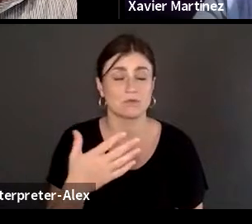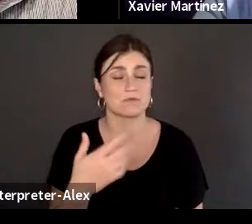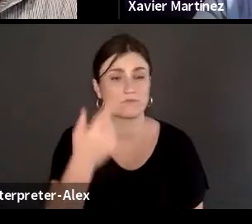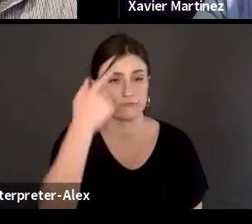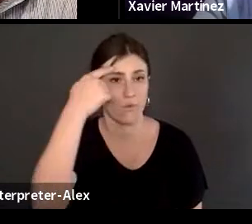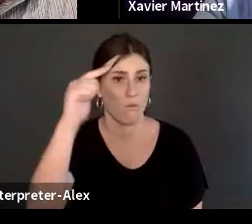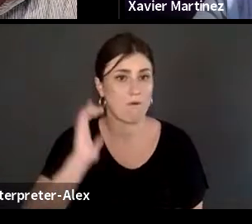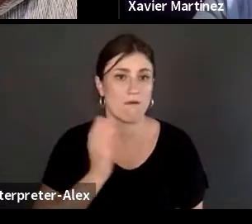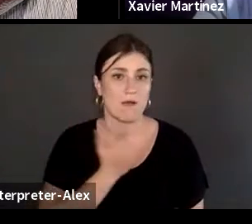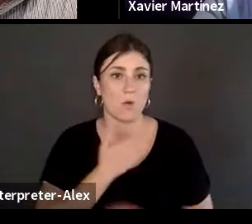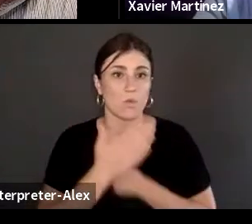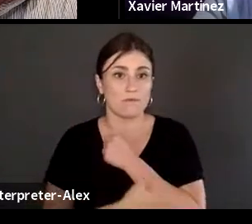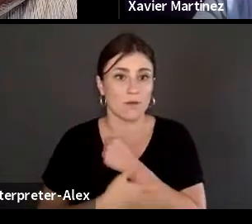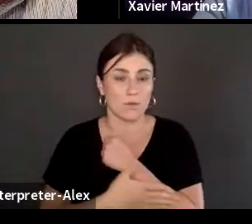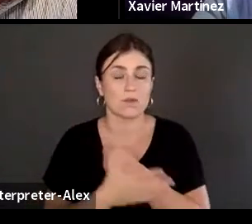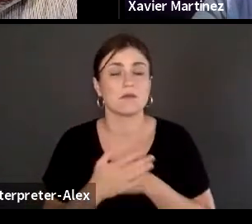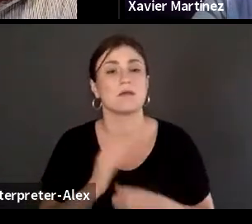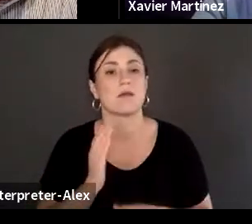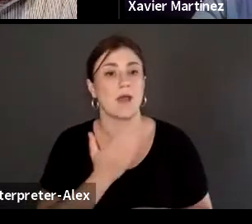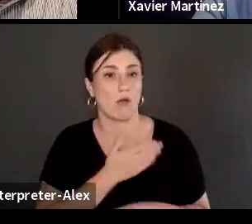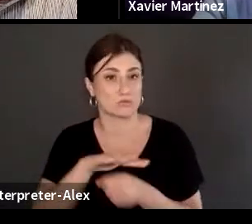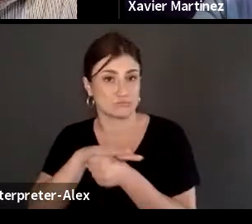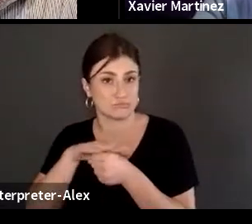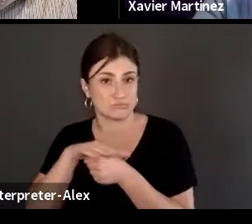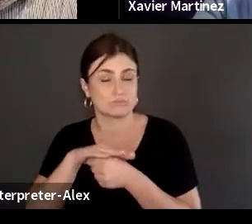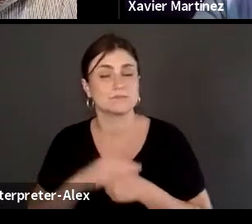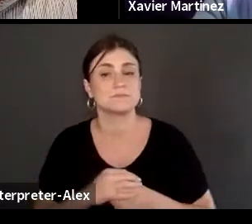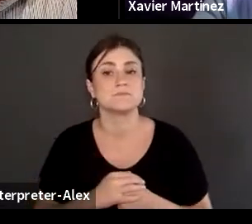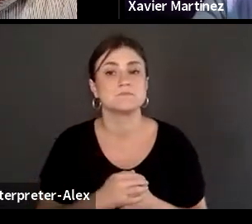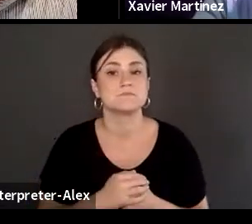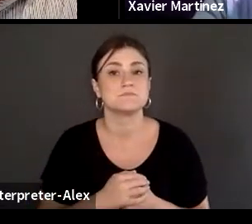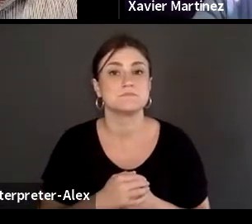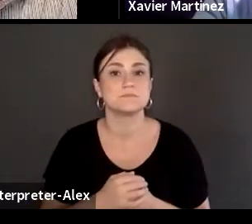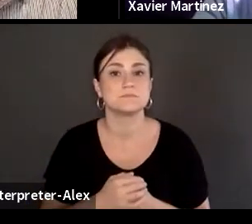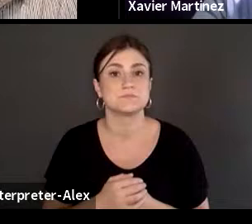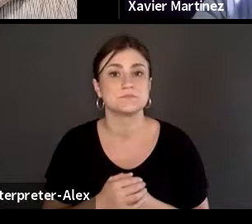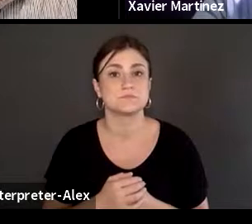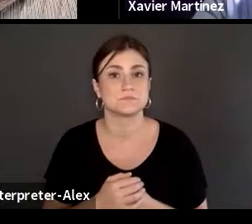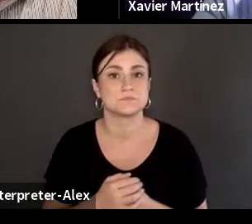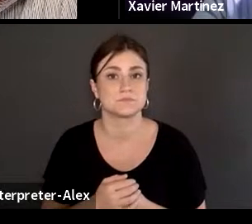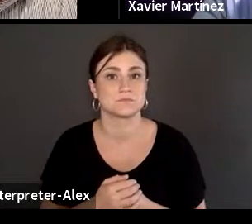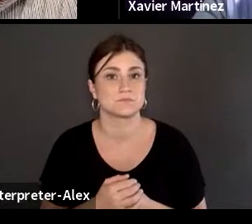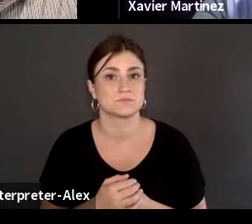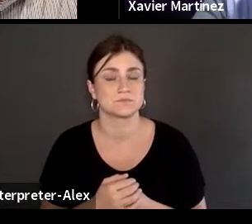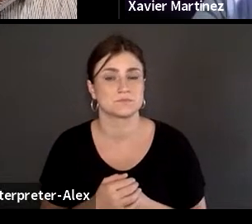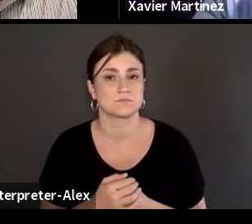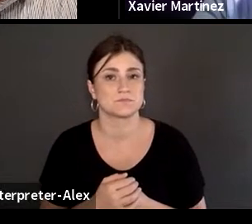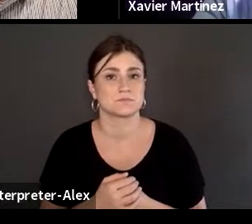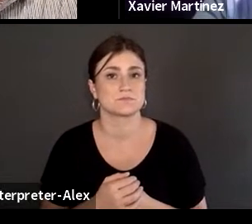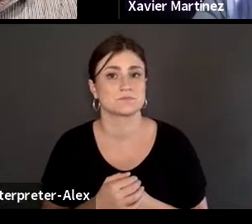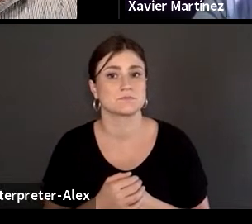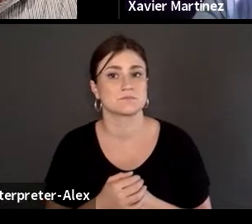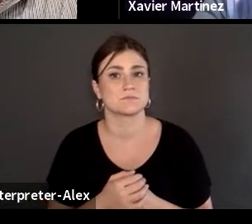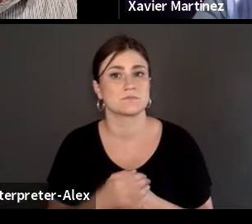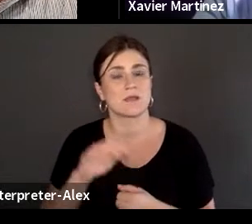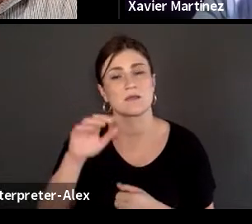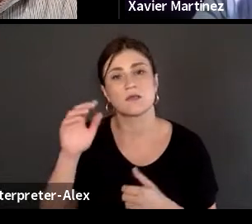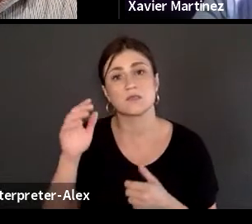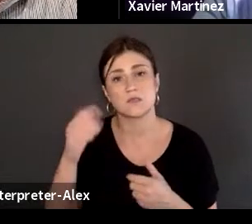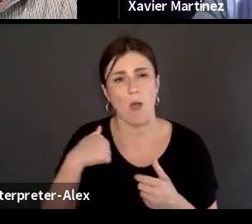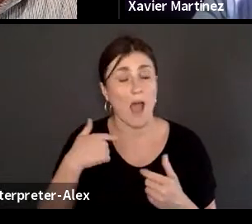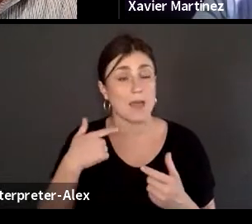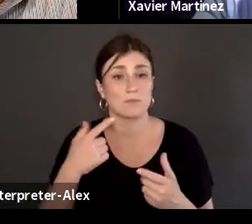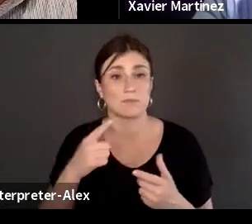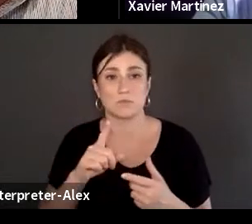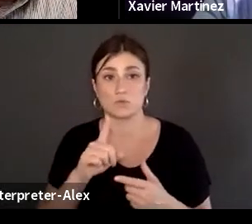I think the key word here for what's present and for the future is collaboration. And that's the one word that I'm taking away from